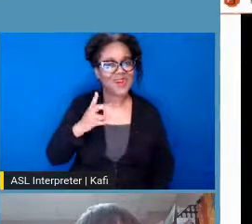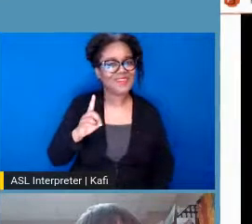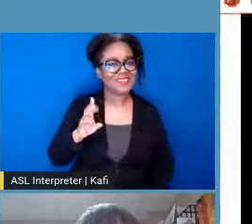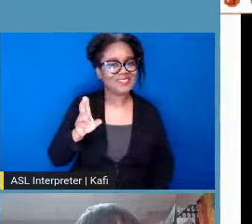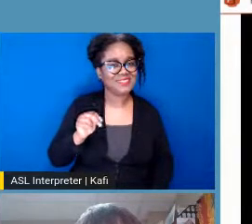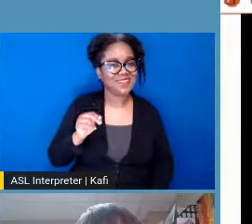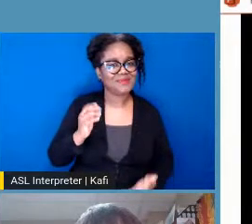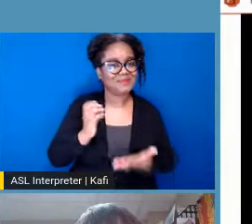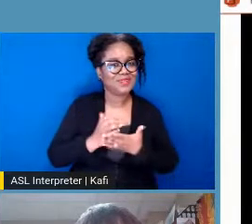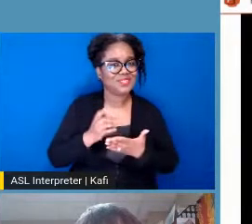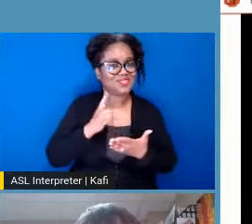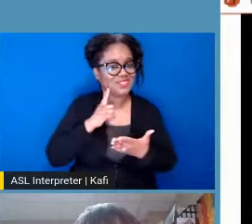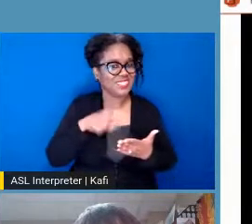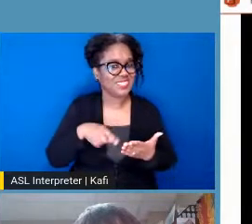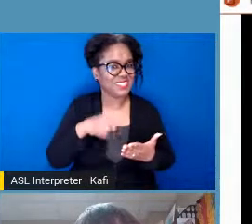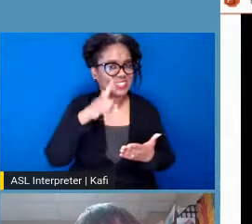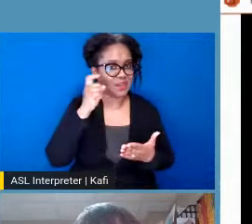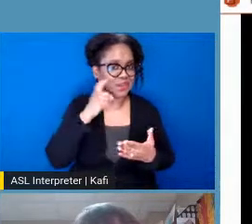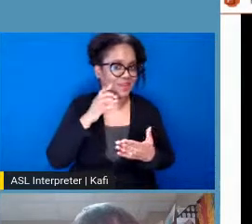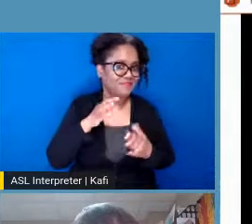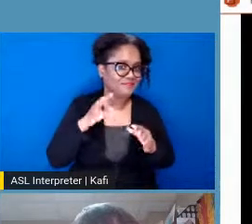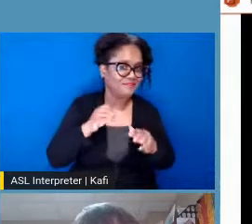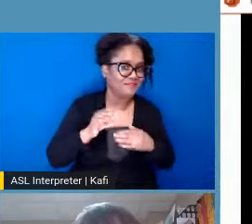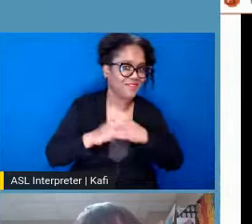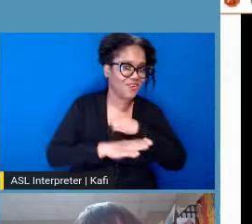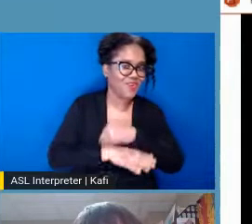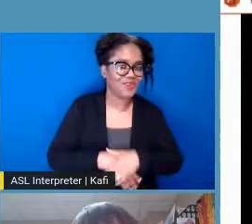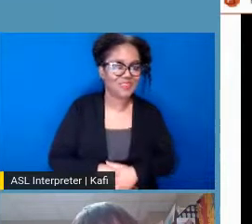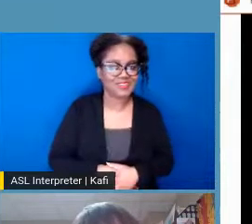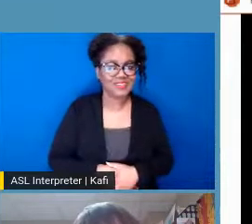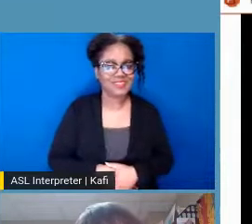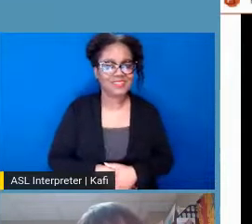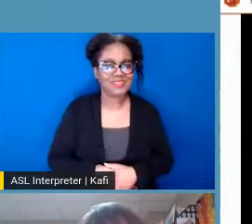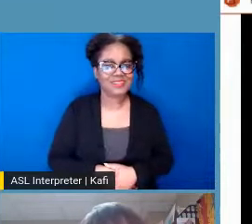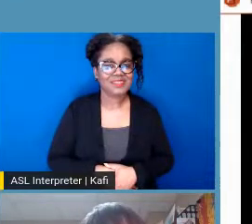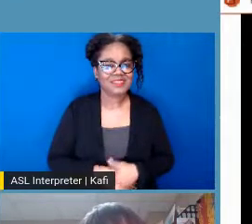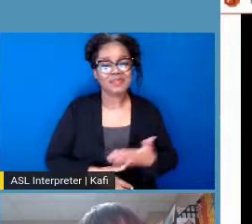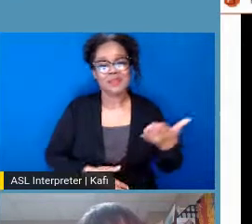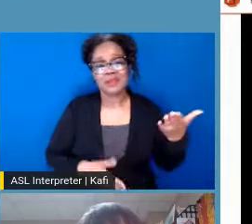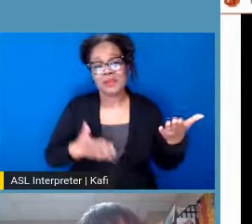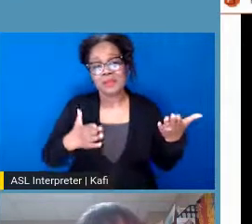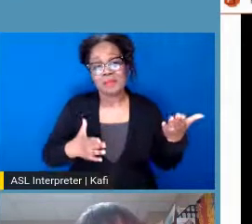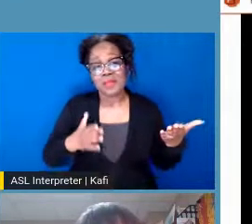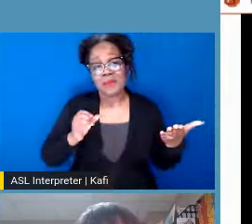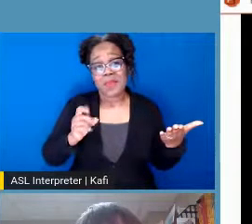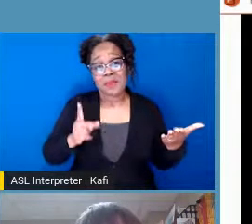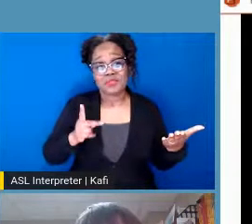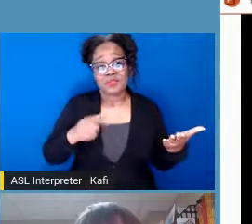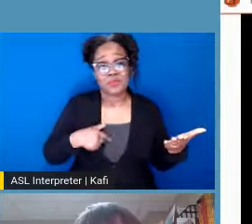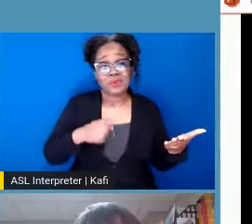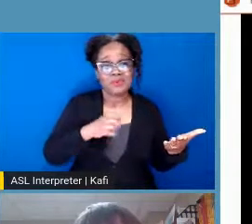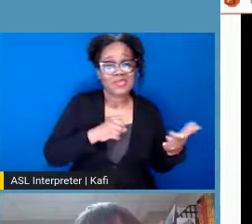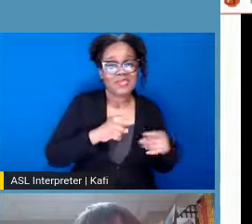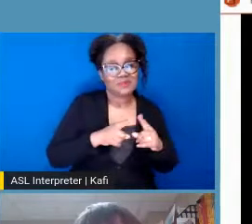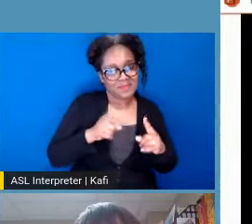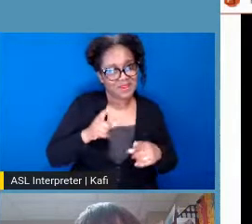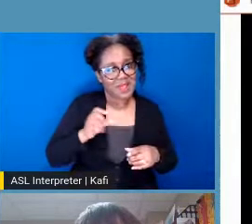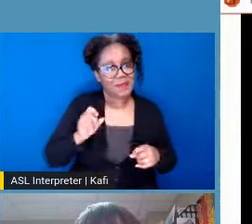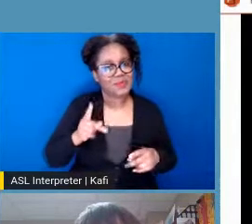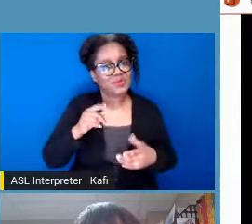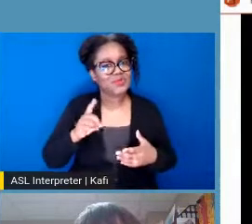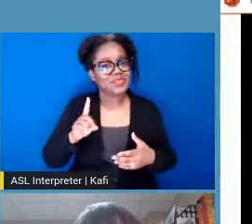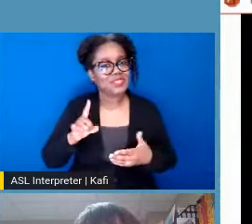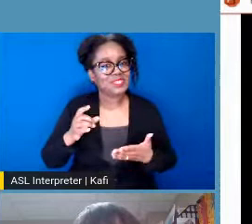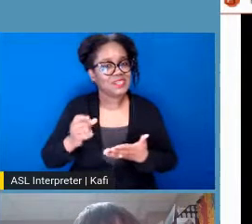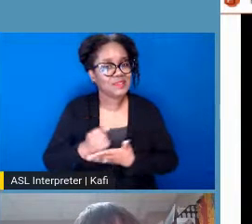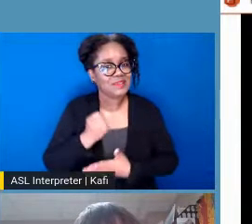So maybe an opportunity lost, but the opportunity that came our way was thanks to the Dynamo director of our